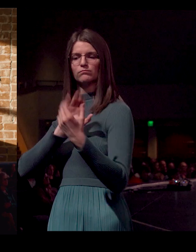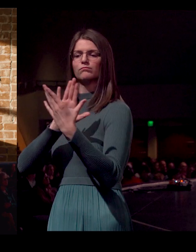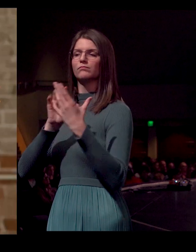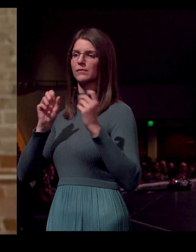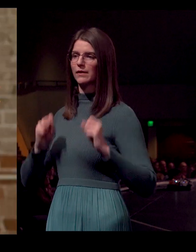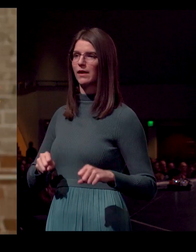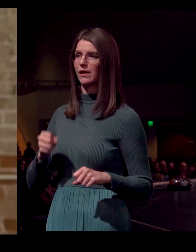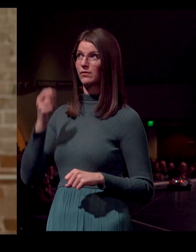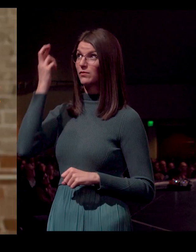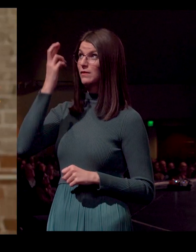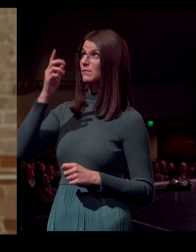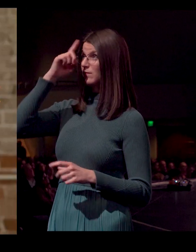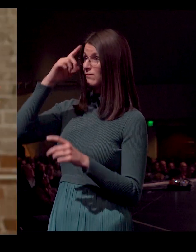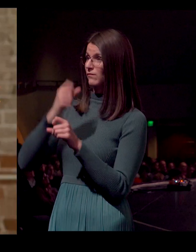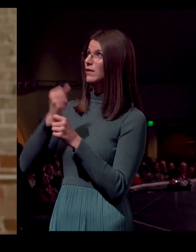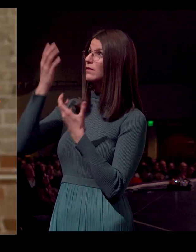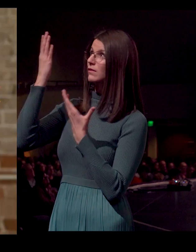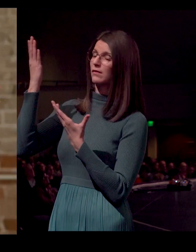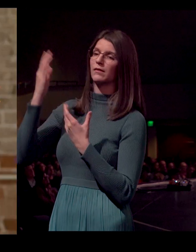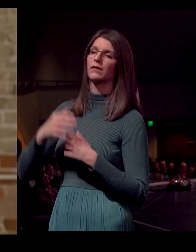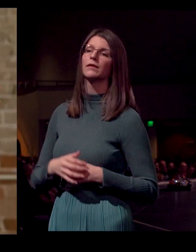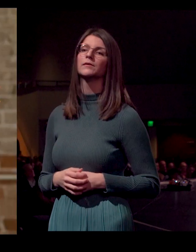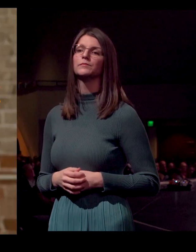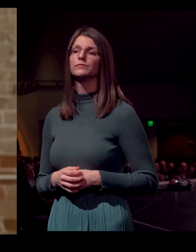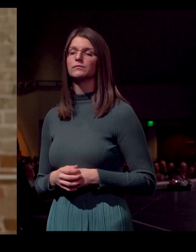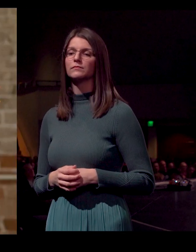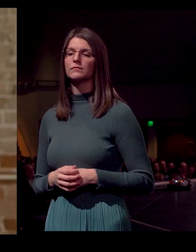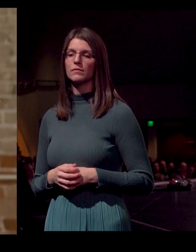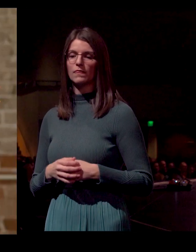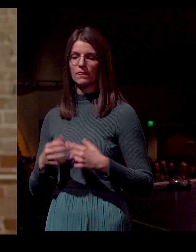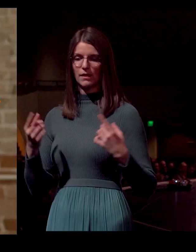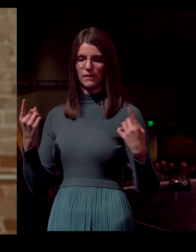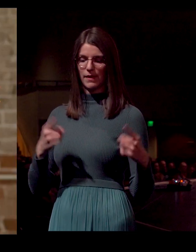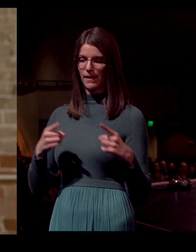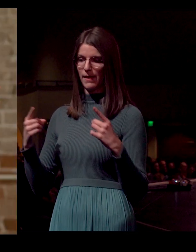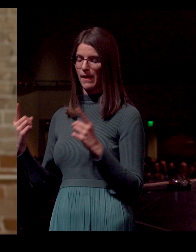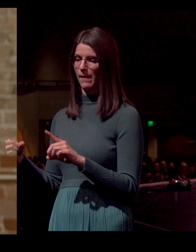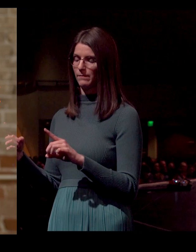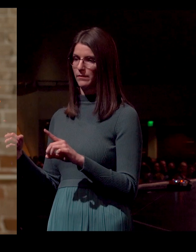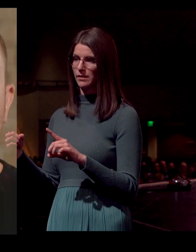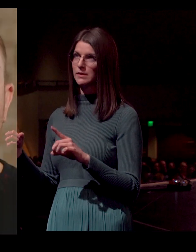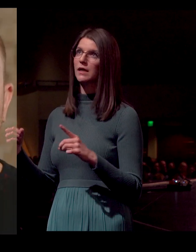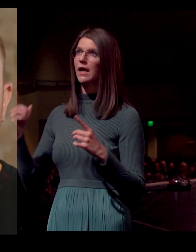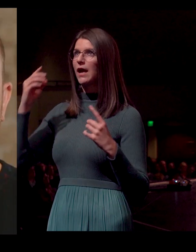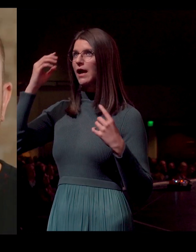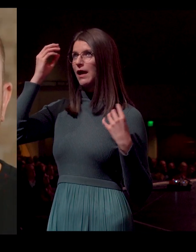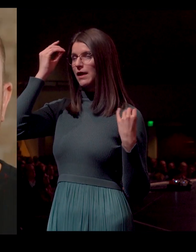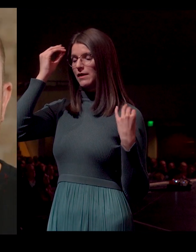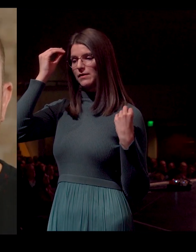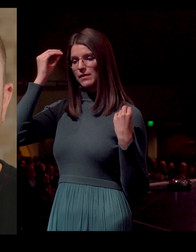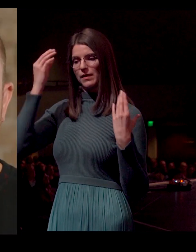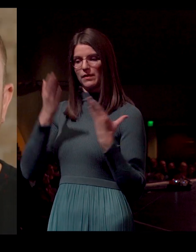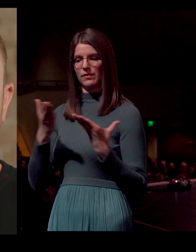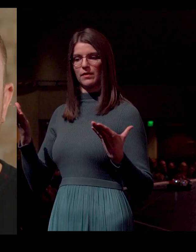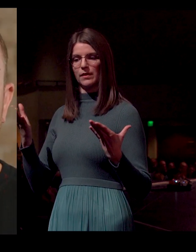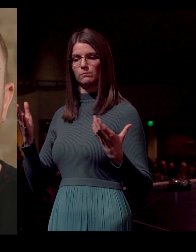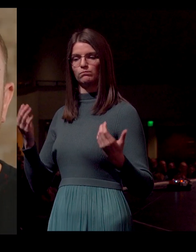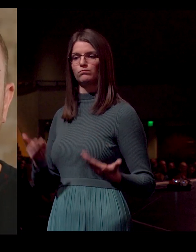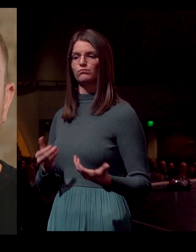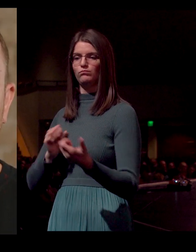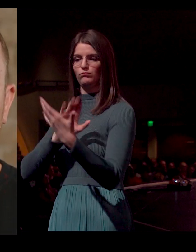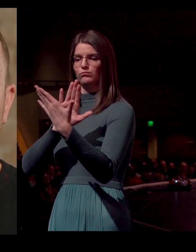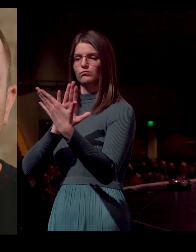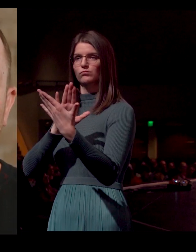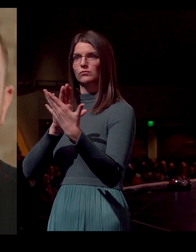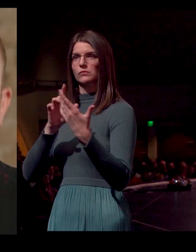happens along the way, I think, are things put in front of you where you make a decision, and our decision is guided